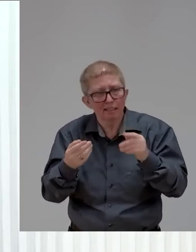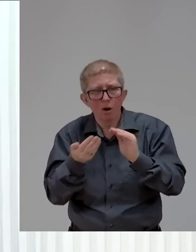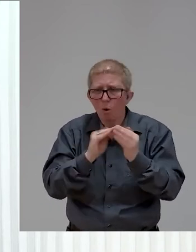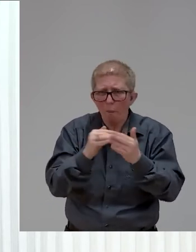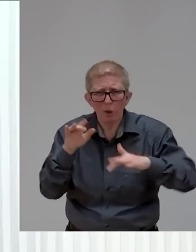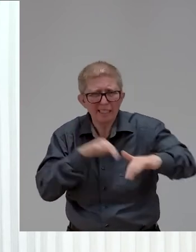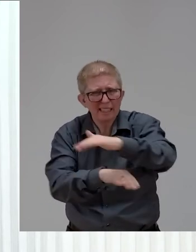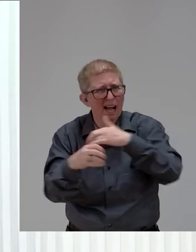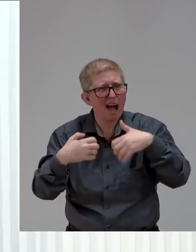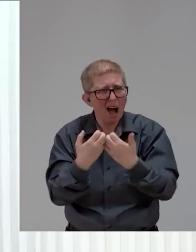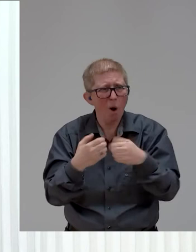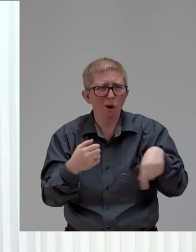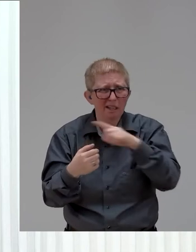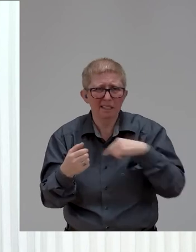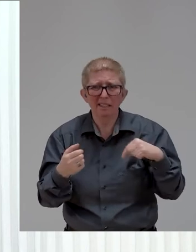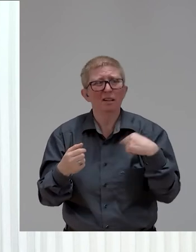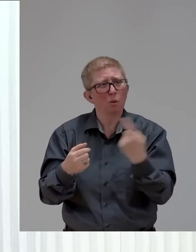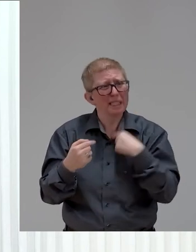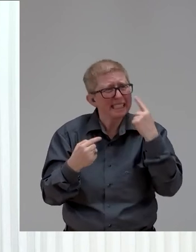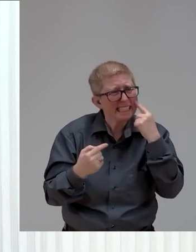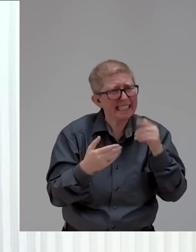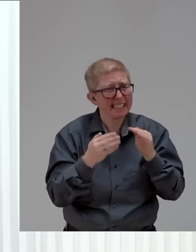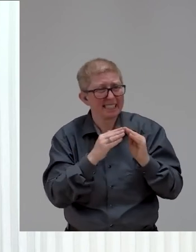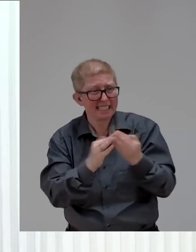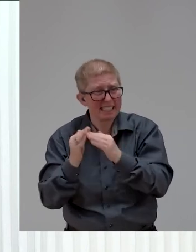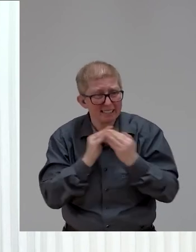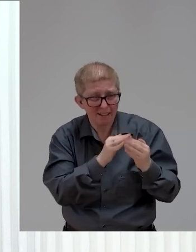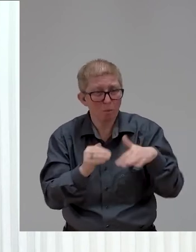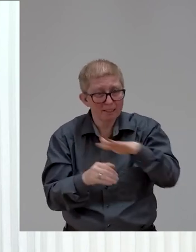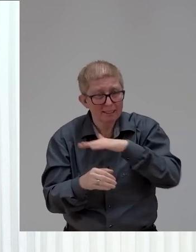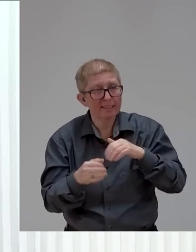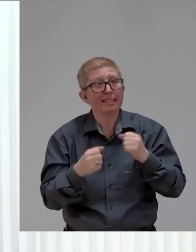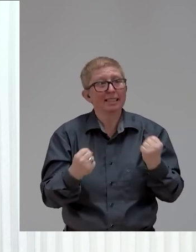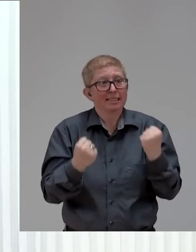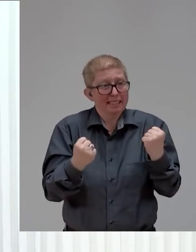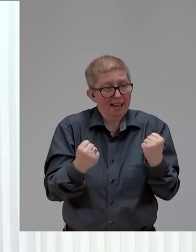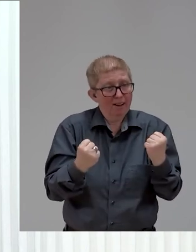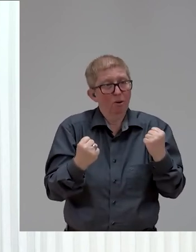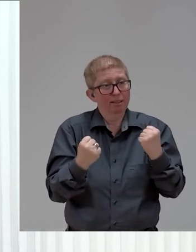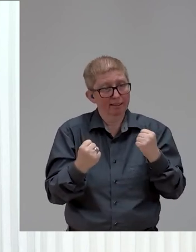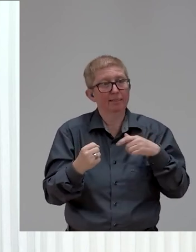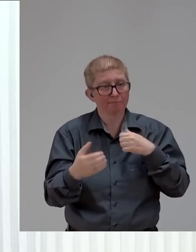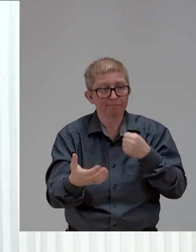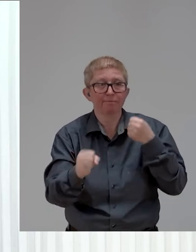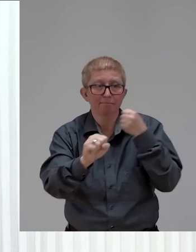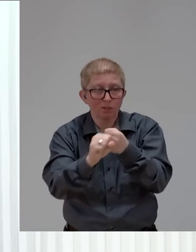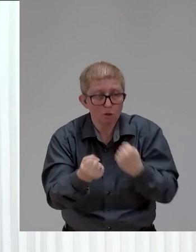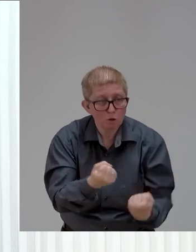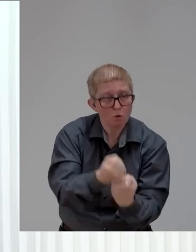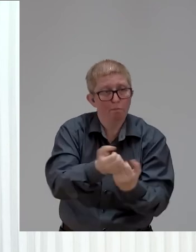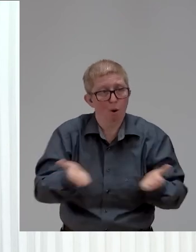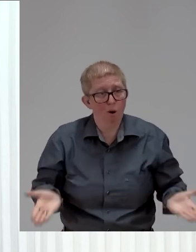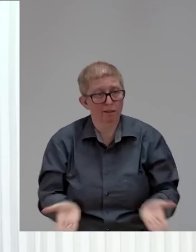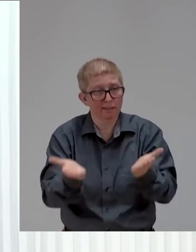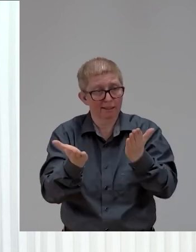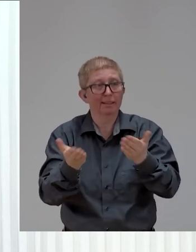that as our societies emerge from the crisis, the aspirations and rights of all persons with disabilities are respected